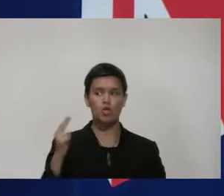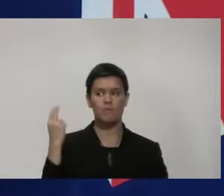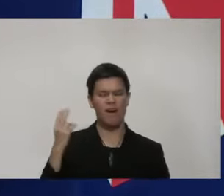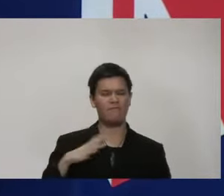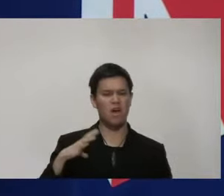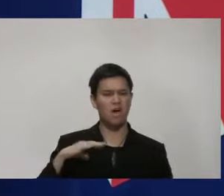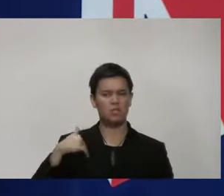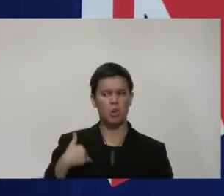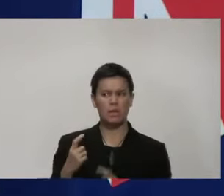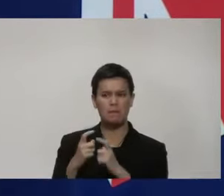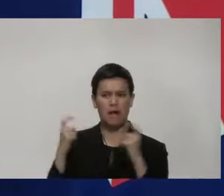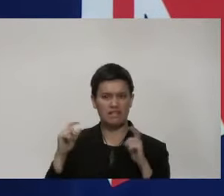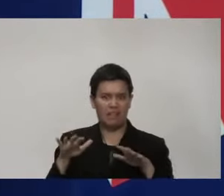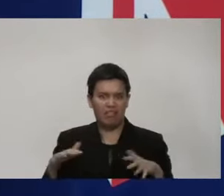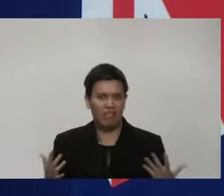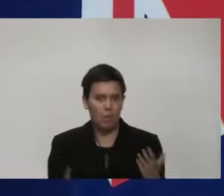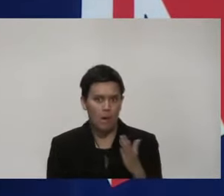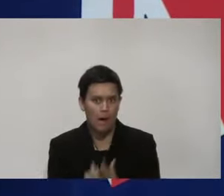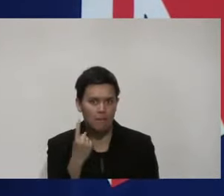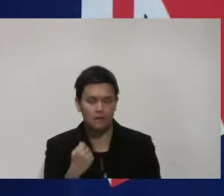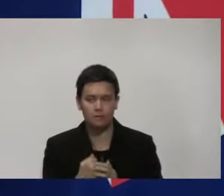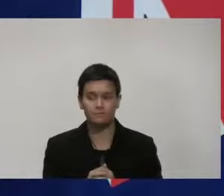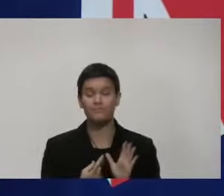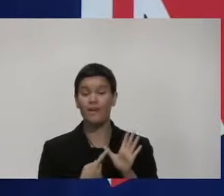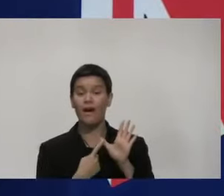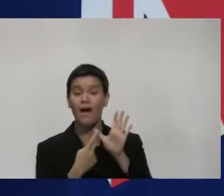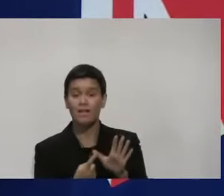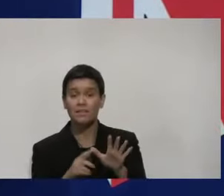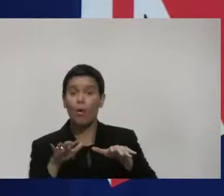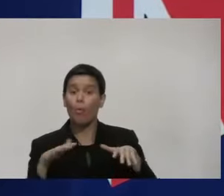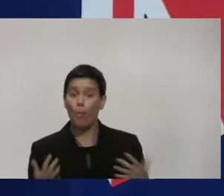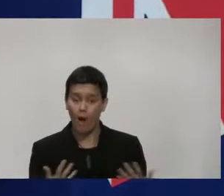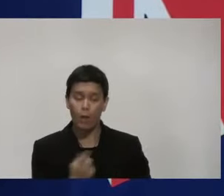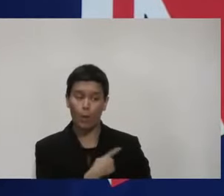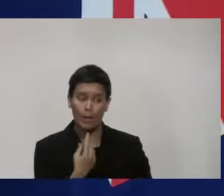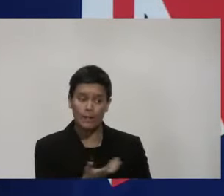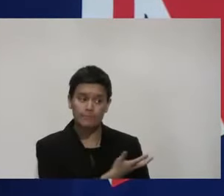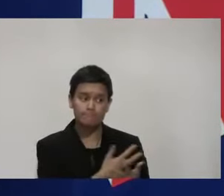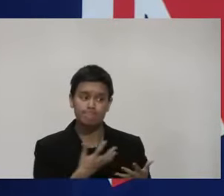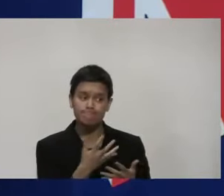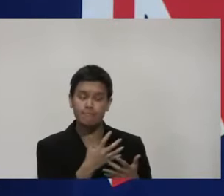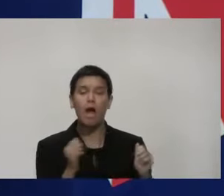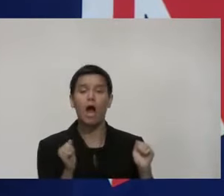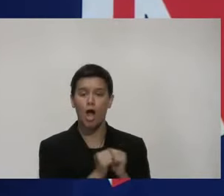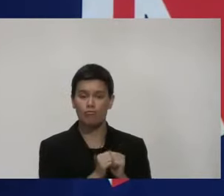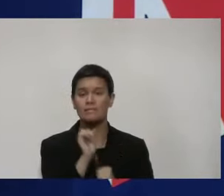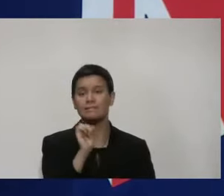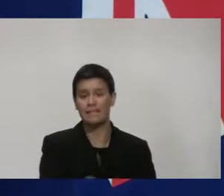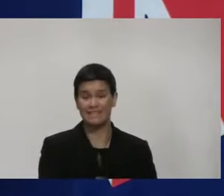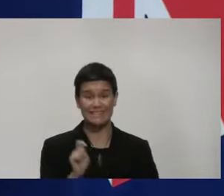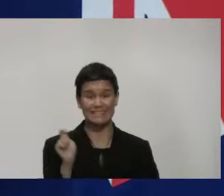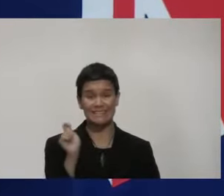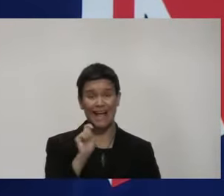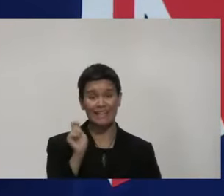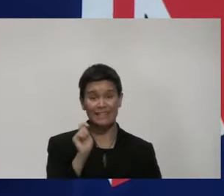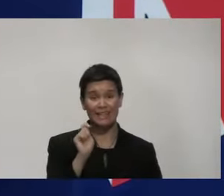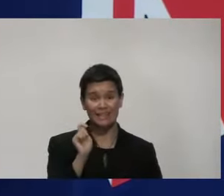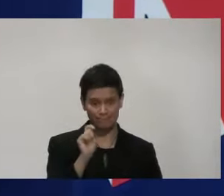our desire for them to be included and taxis to be included. And certainly you have seen, for